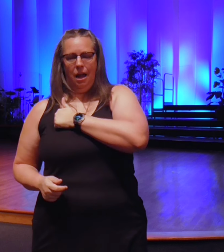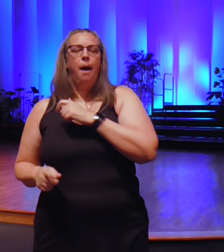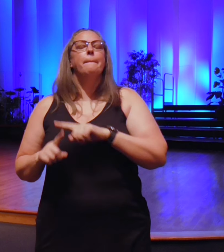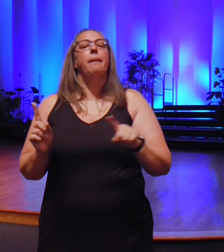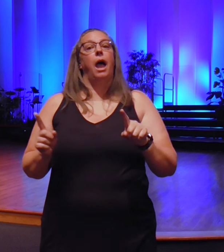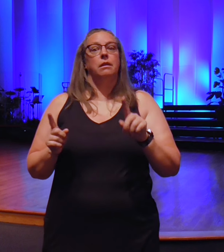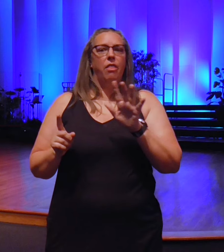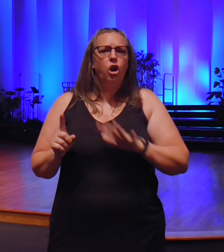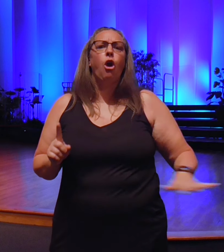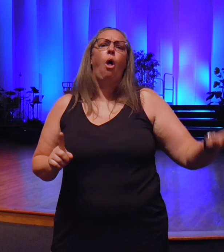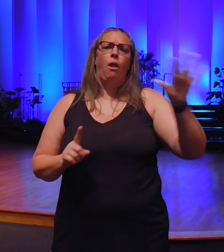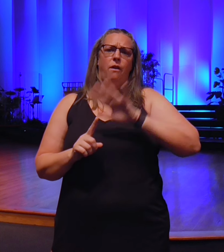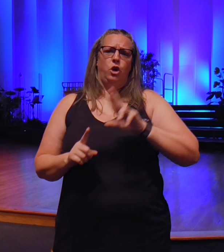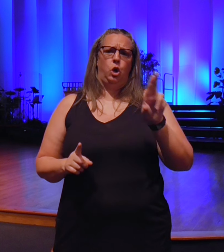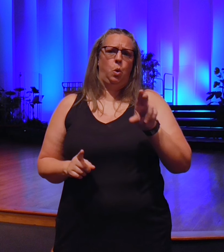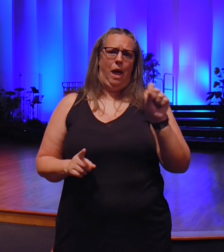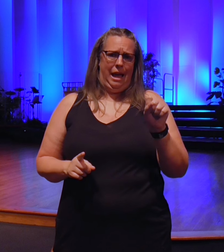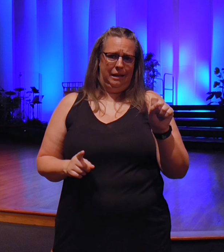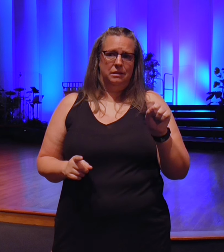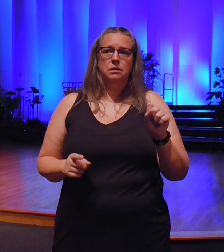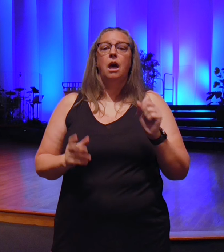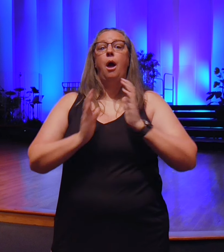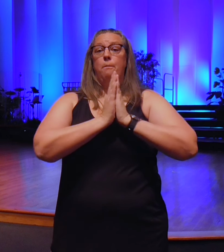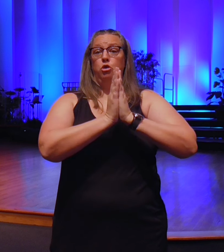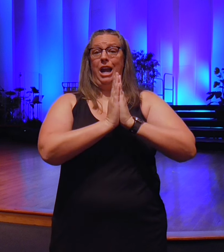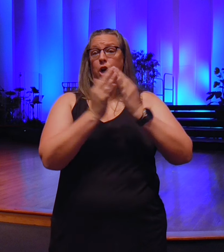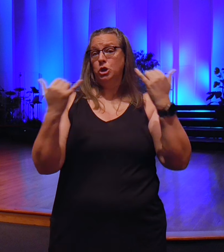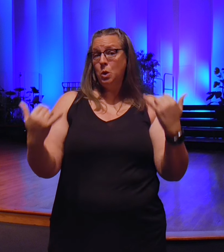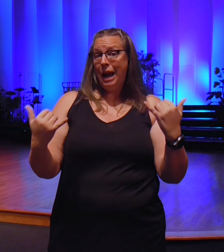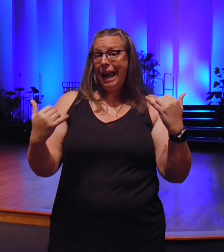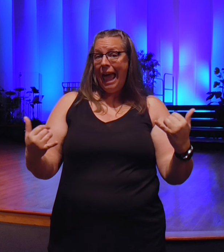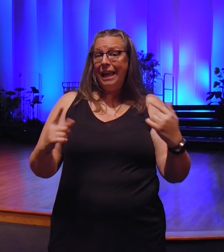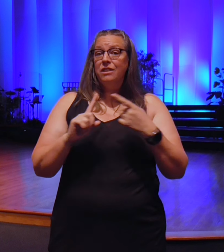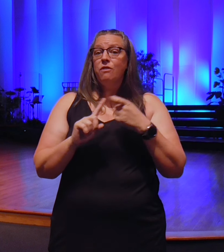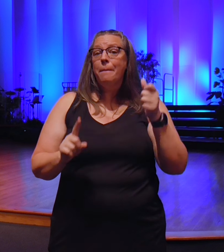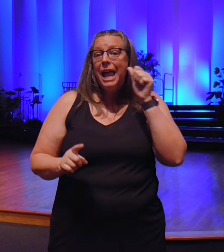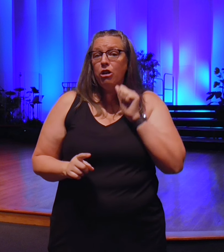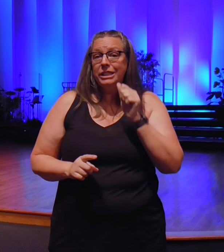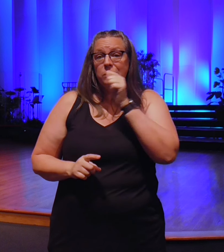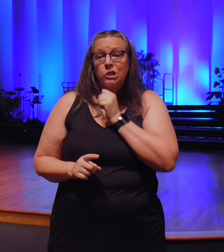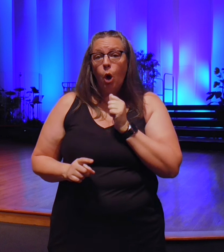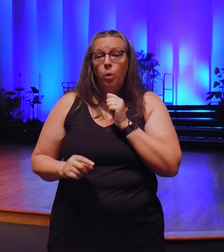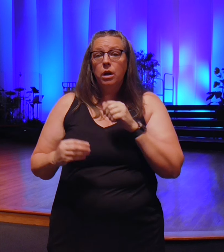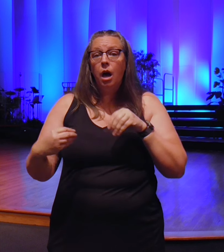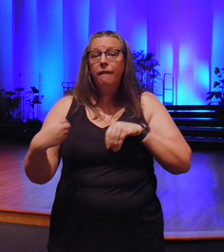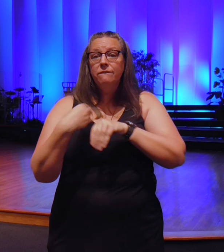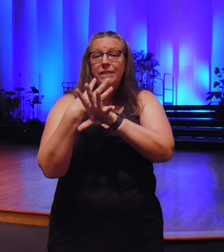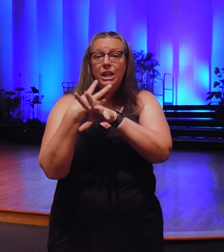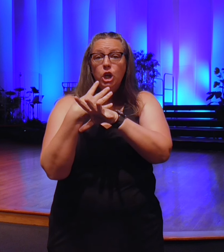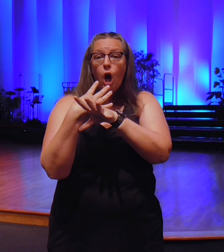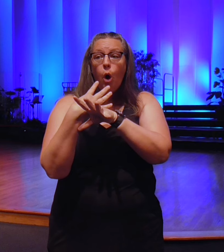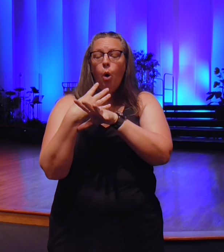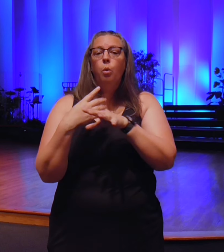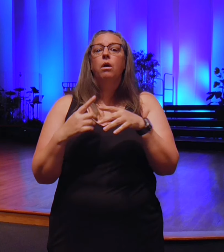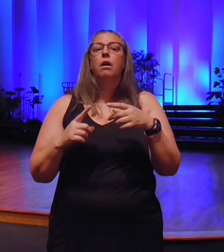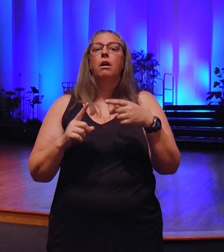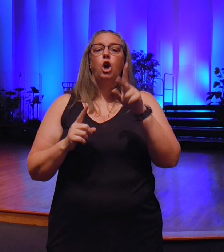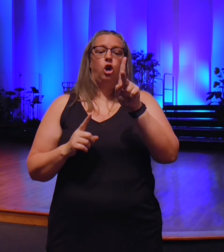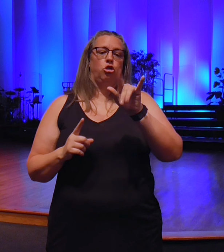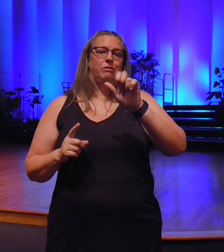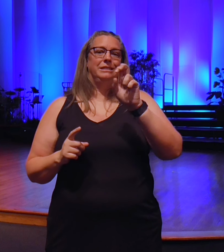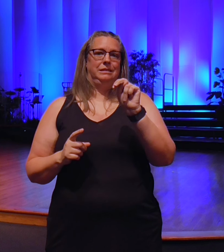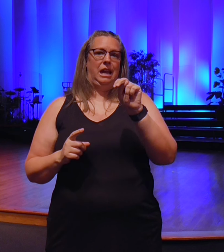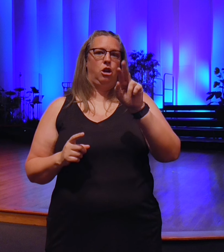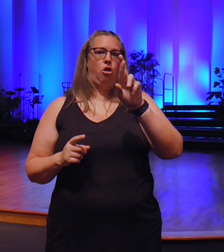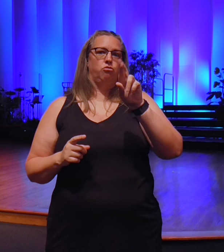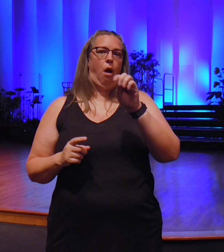And our prayer is a little bit different today. It's coming to us from Tucson, Arizona, from one of our outreach practitioners, Kristen Roberts, via